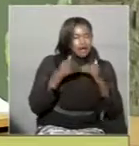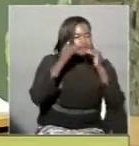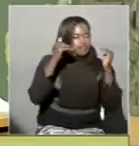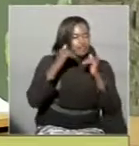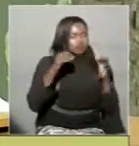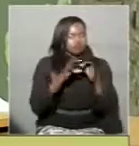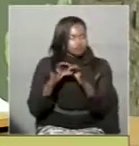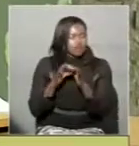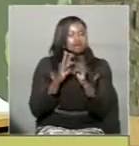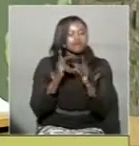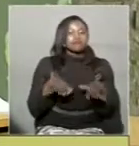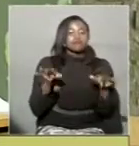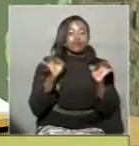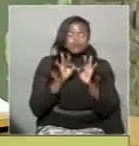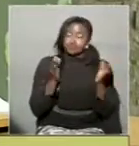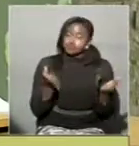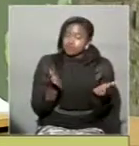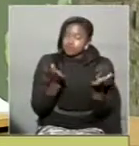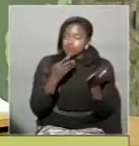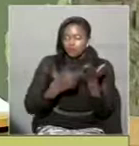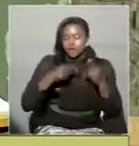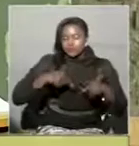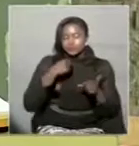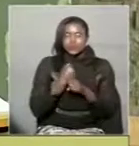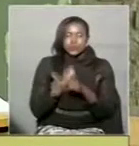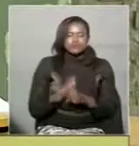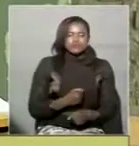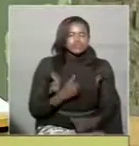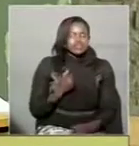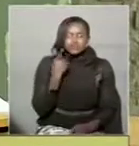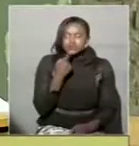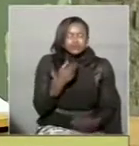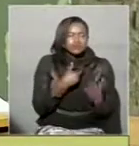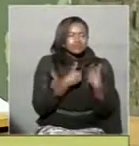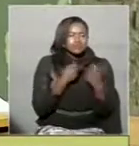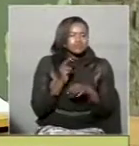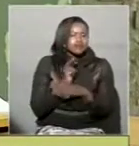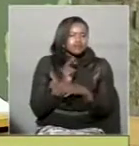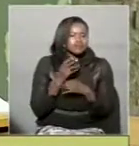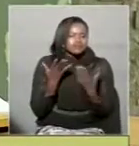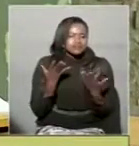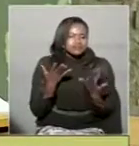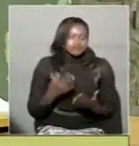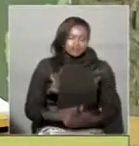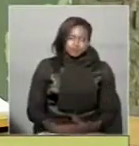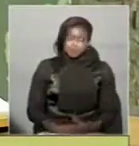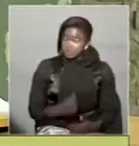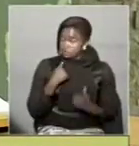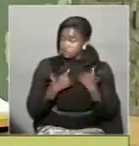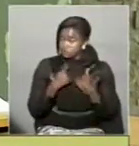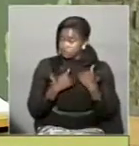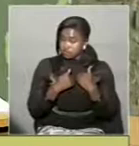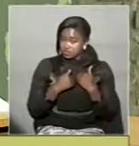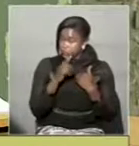very critical in improving what we do. Who supervises that level then? That's a very interesting question. We have